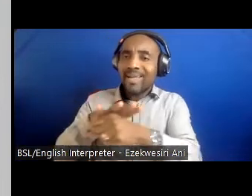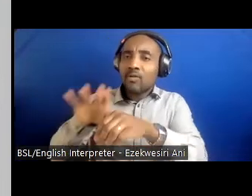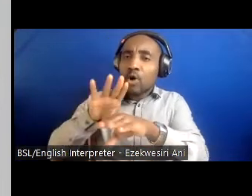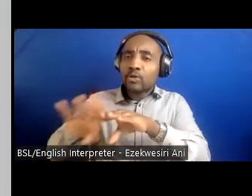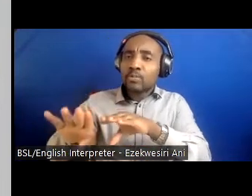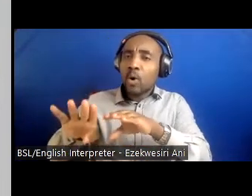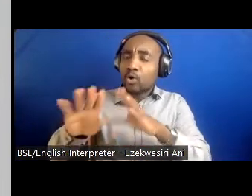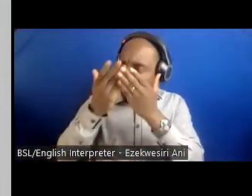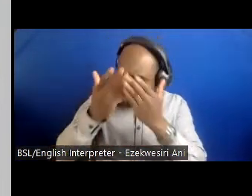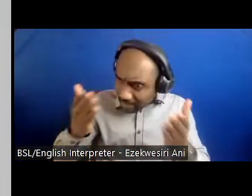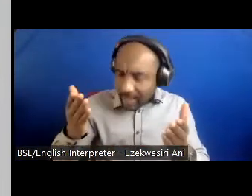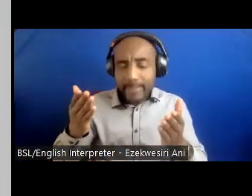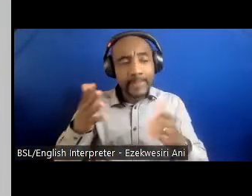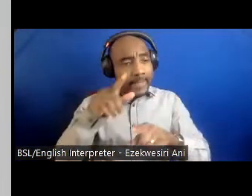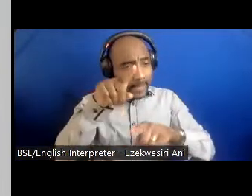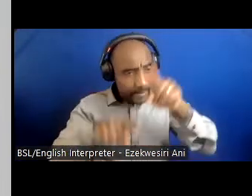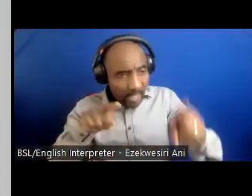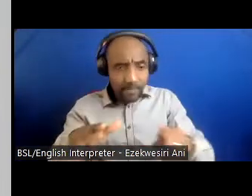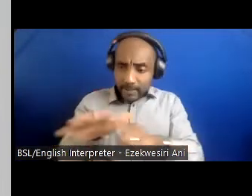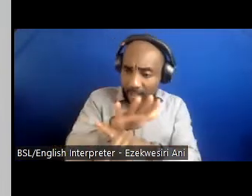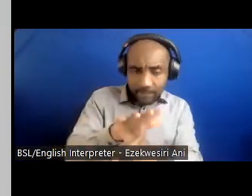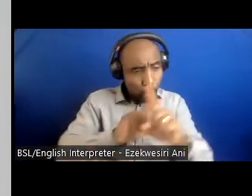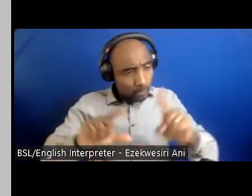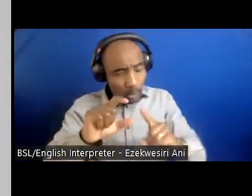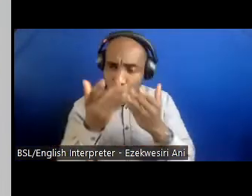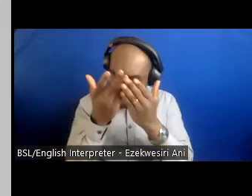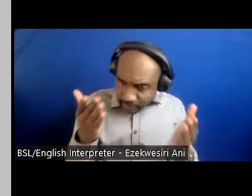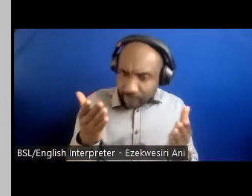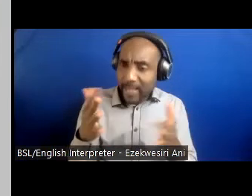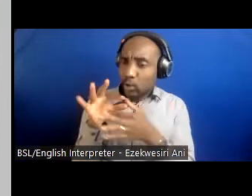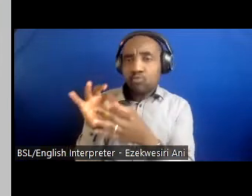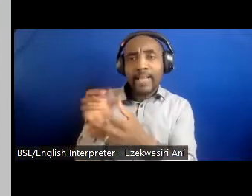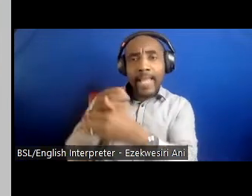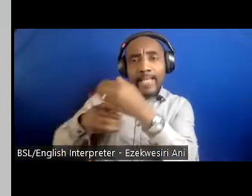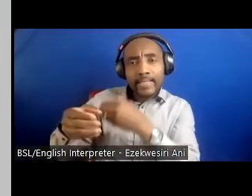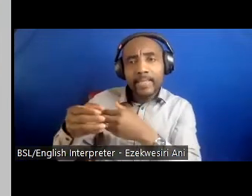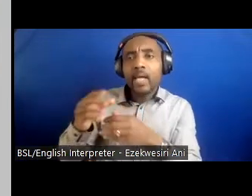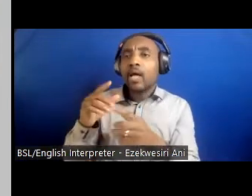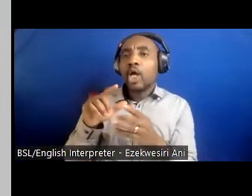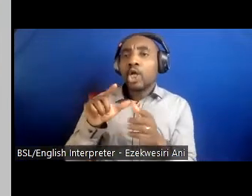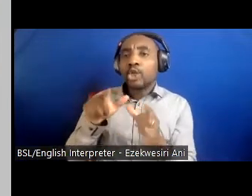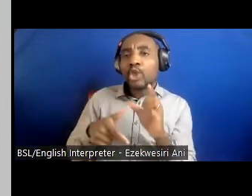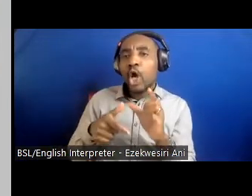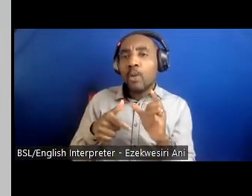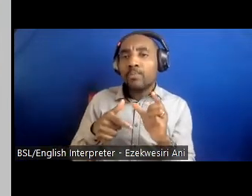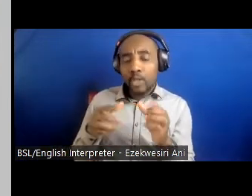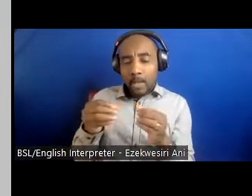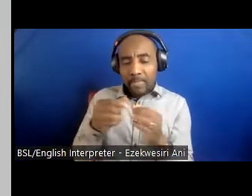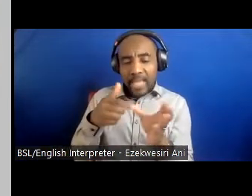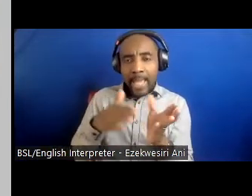to ethnically diverse communities by being more specific in terminology and to cease the use of the term